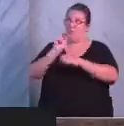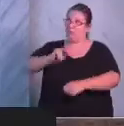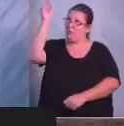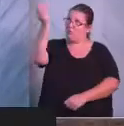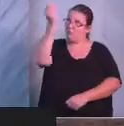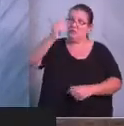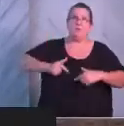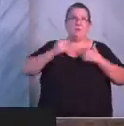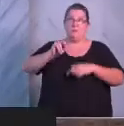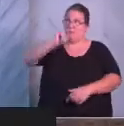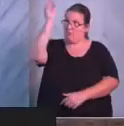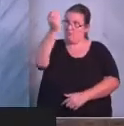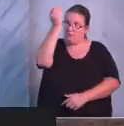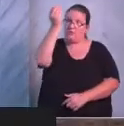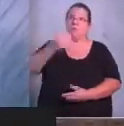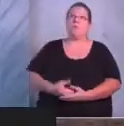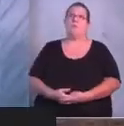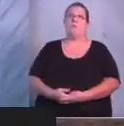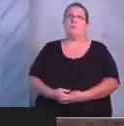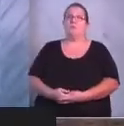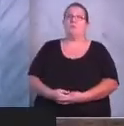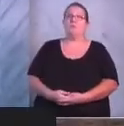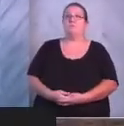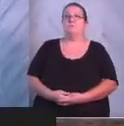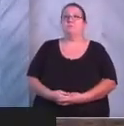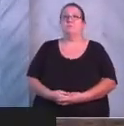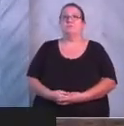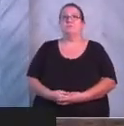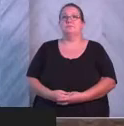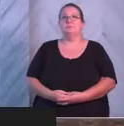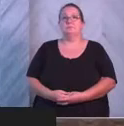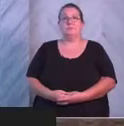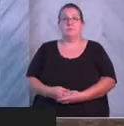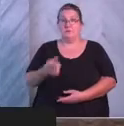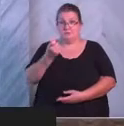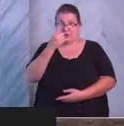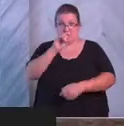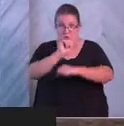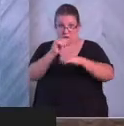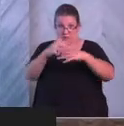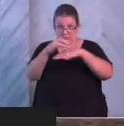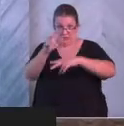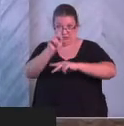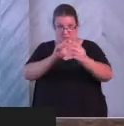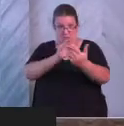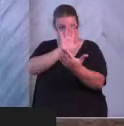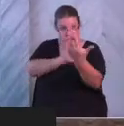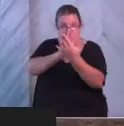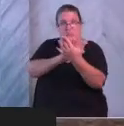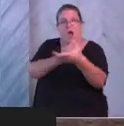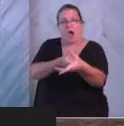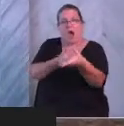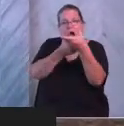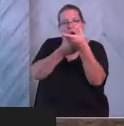living in Northern Ontario. And one of the things working with Indigenous people is building